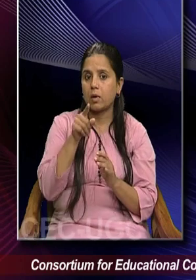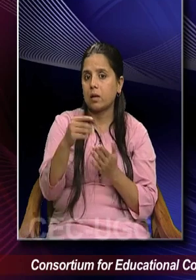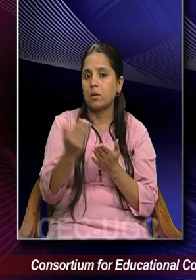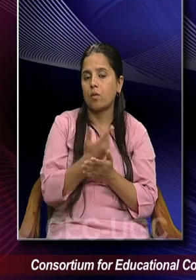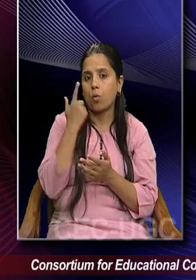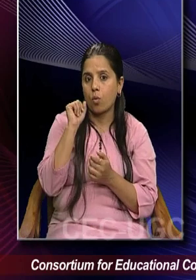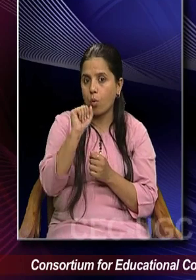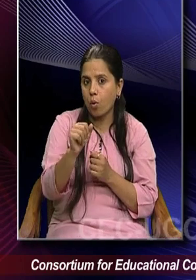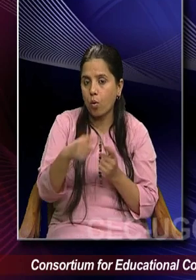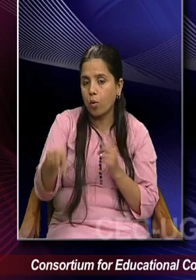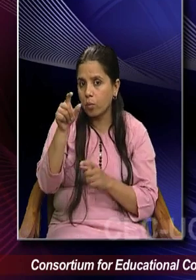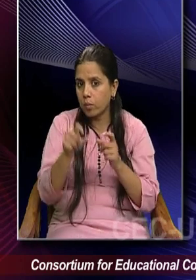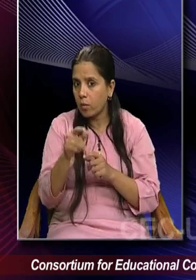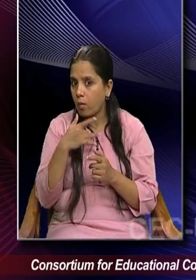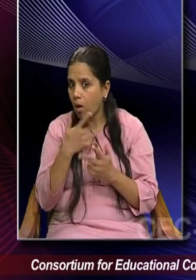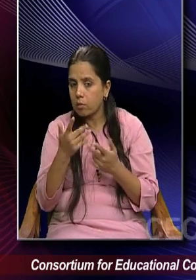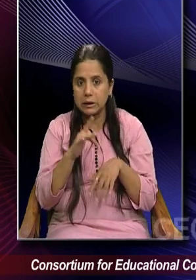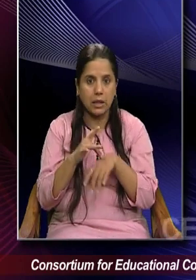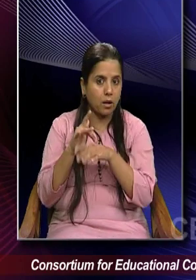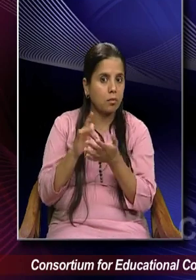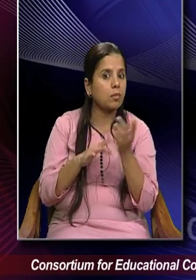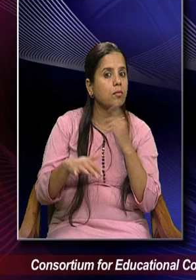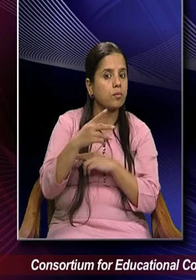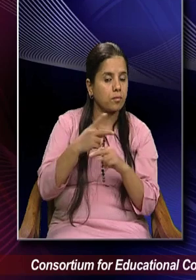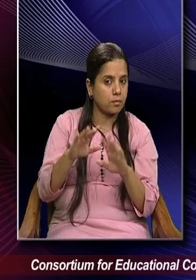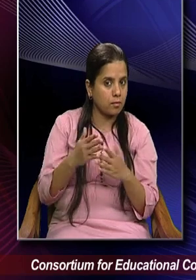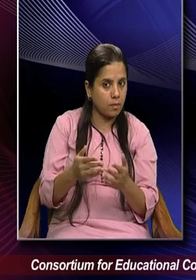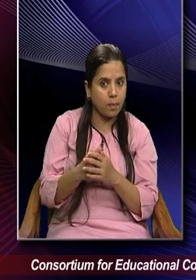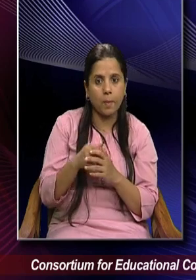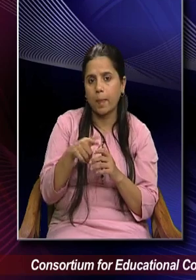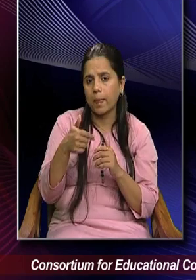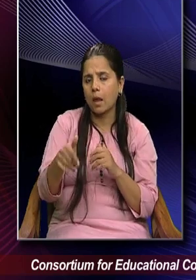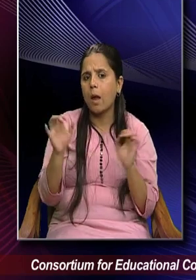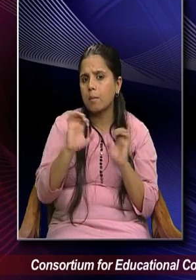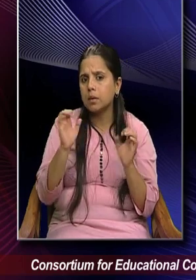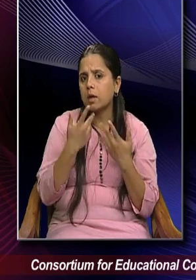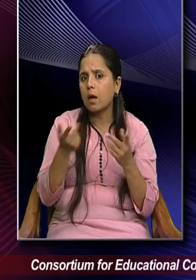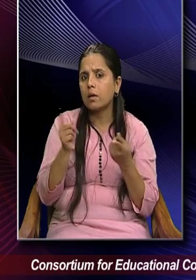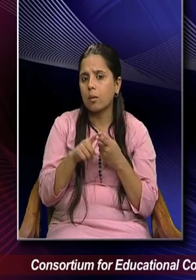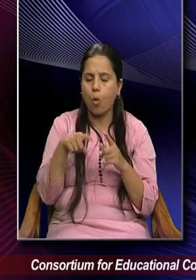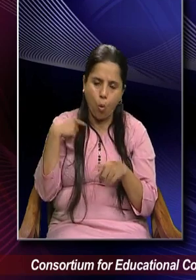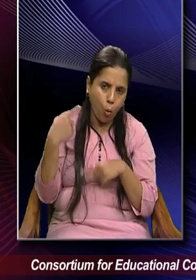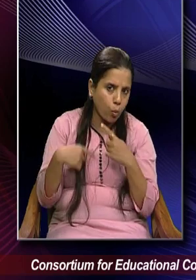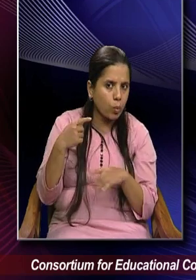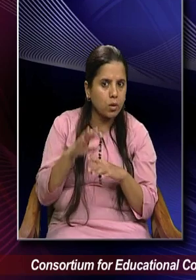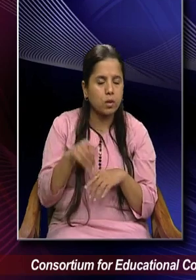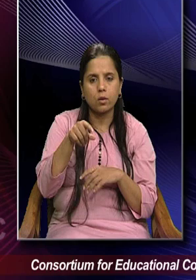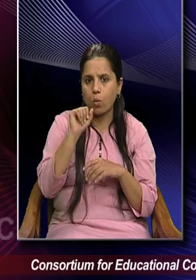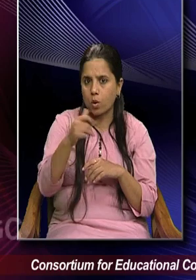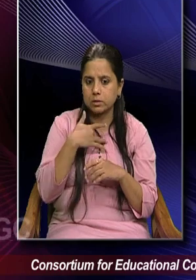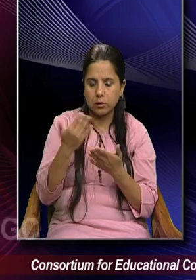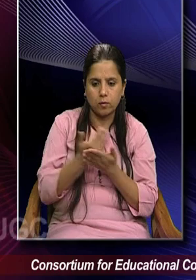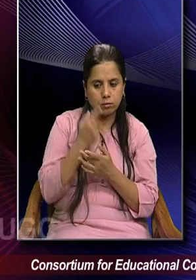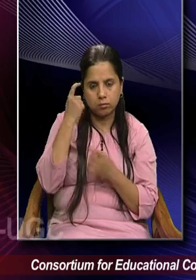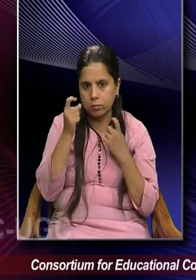your crew, especially in sensitive areas or during emergencies. Always under your safety